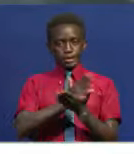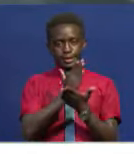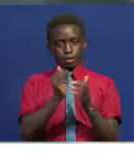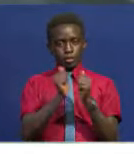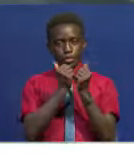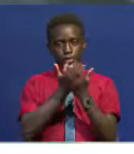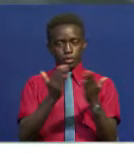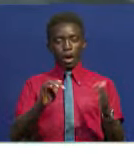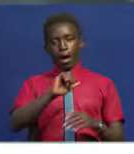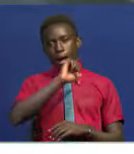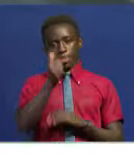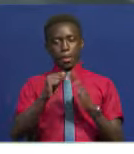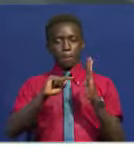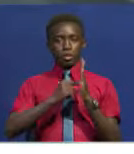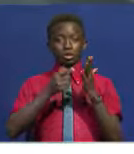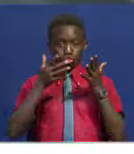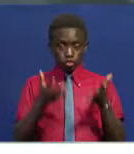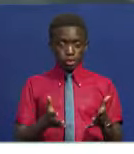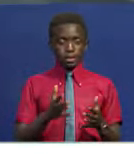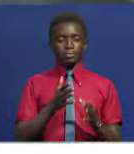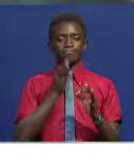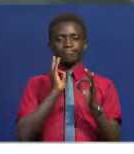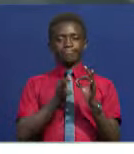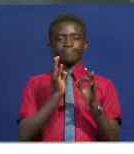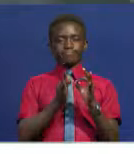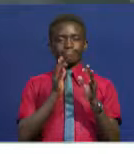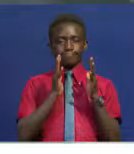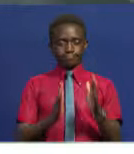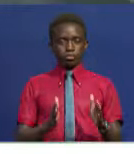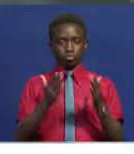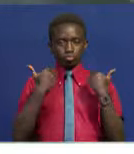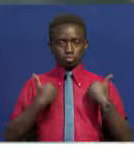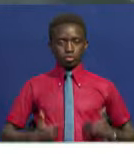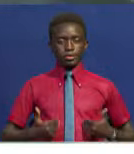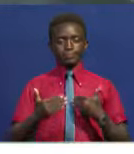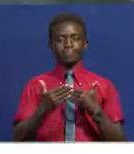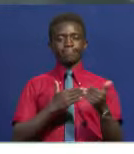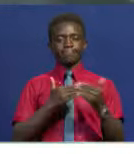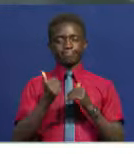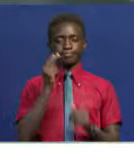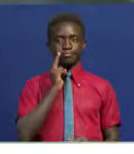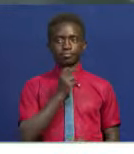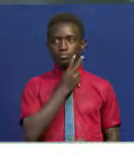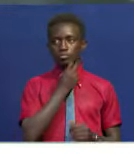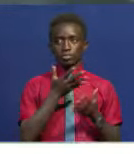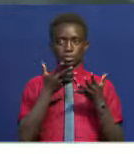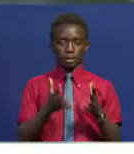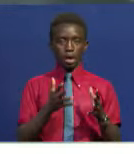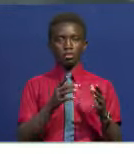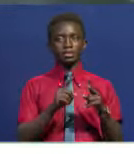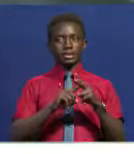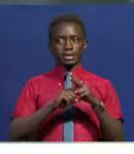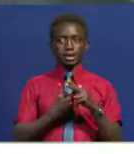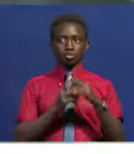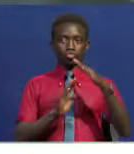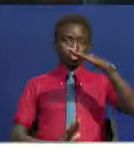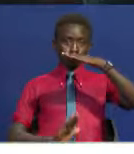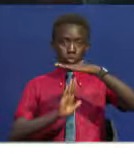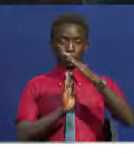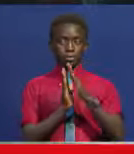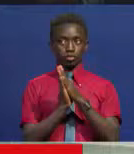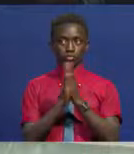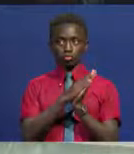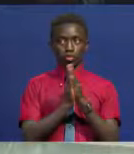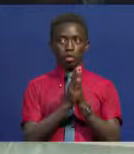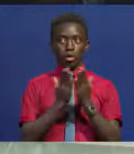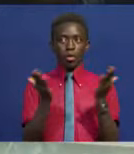in that communic our sign language interpreter tonight Brian moraru let's move on to our top story tonight where protests along where